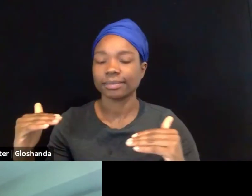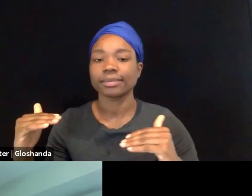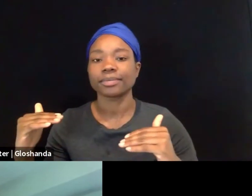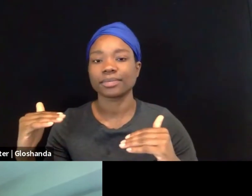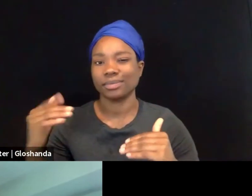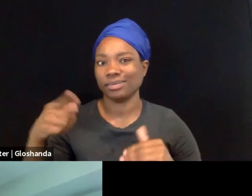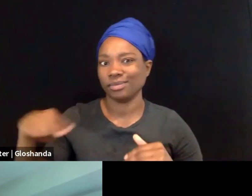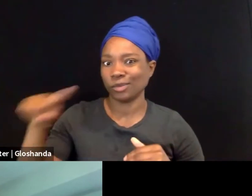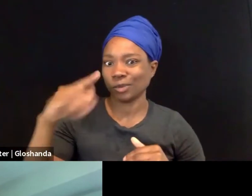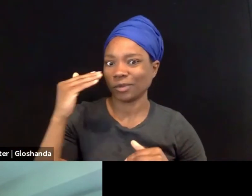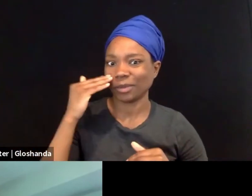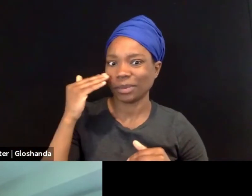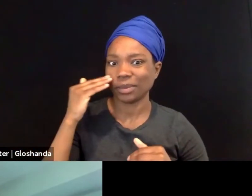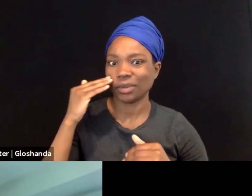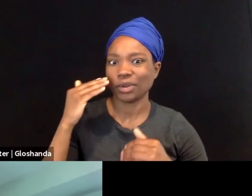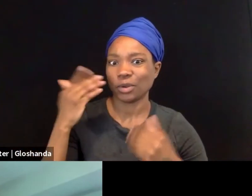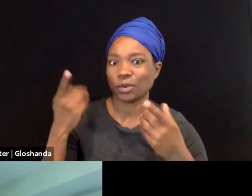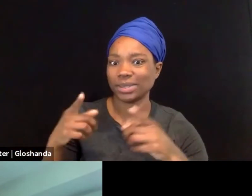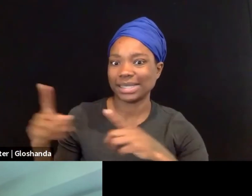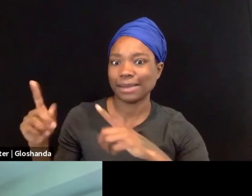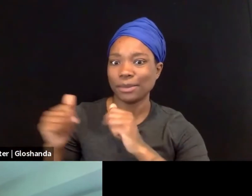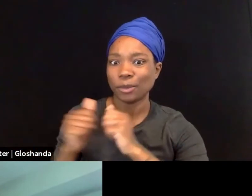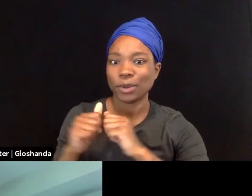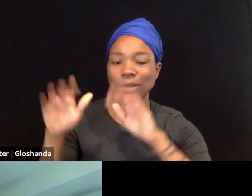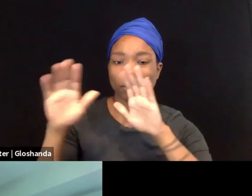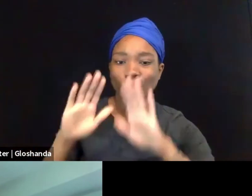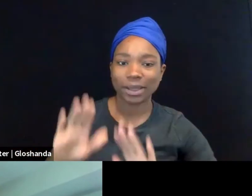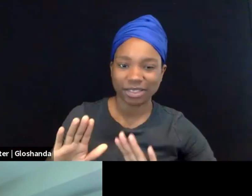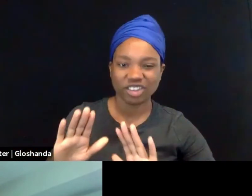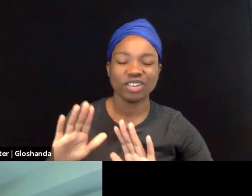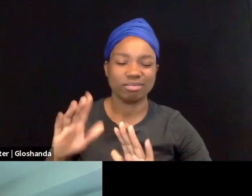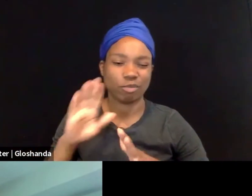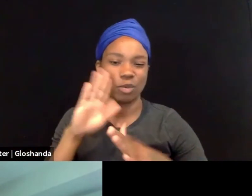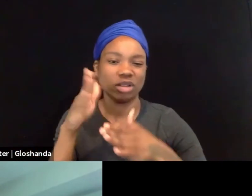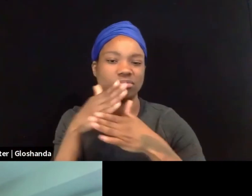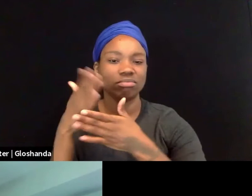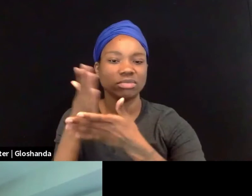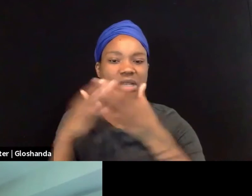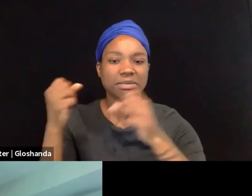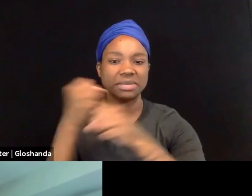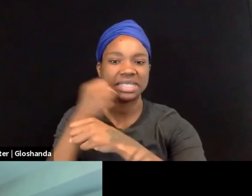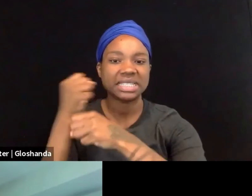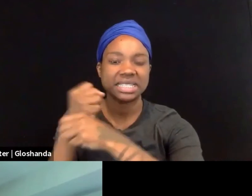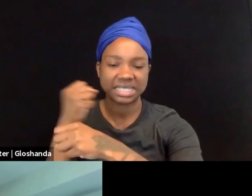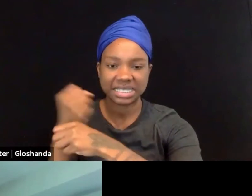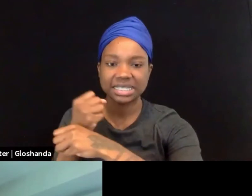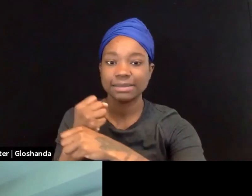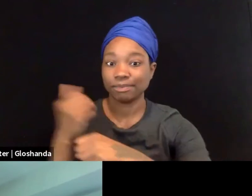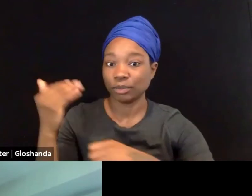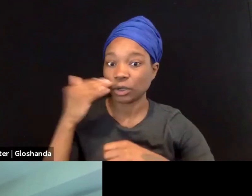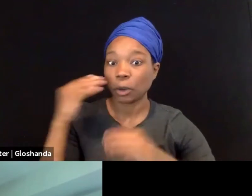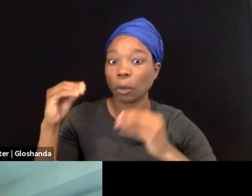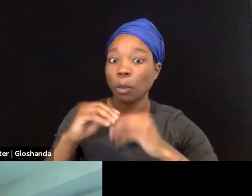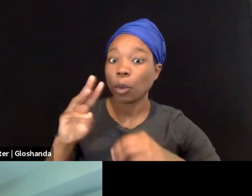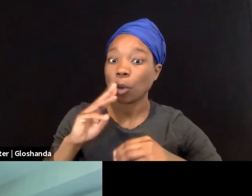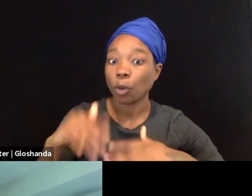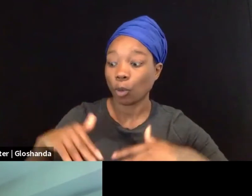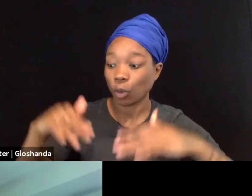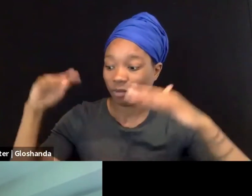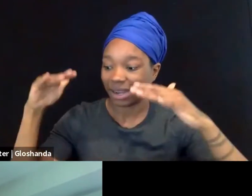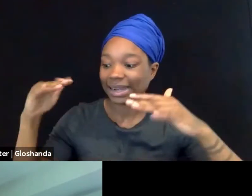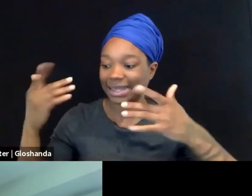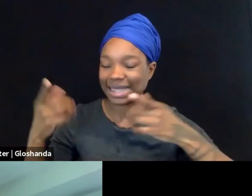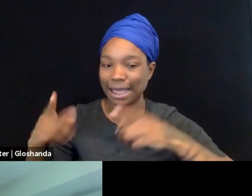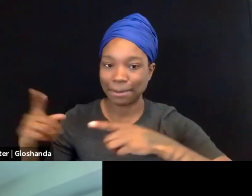and climate disasters. We know flooding is increasing. And according to NOAA, there were 22 separate billion-dollar weather and